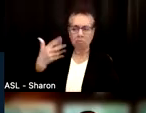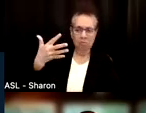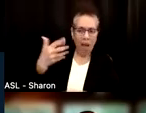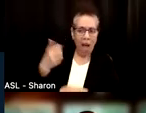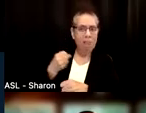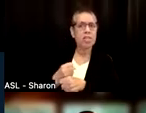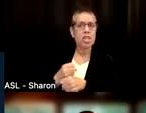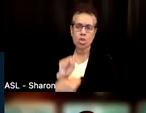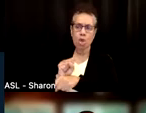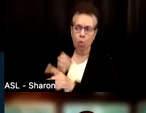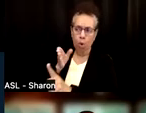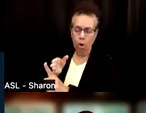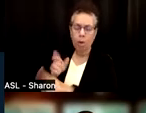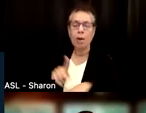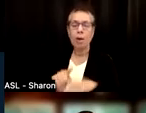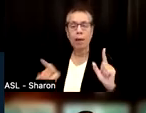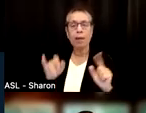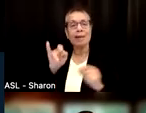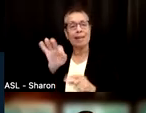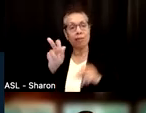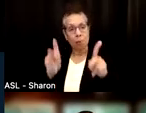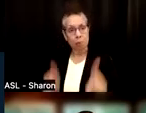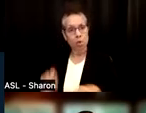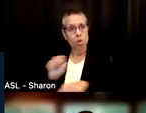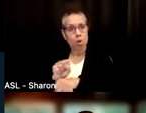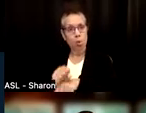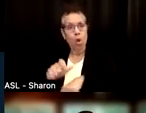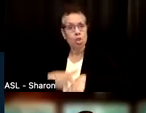employer, but certainly the longer that someone has been working for an employer, the